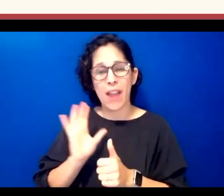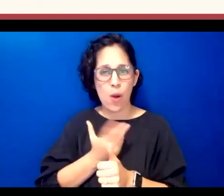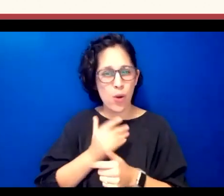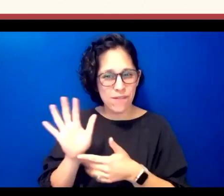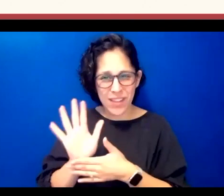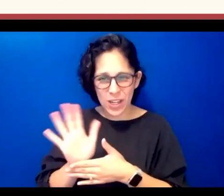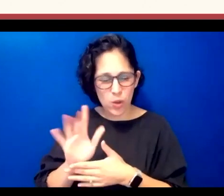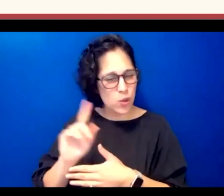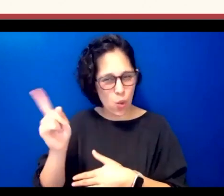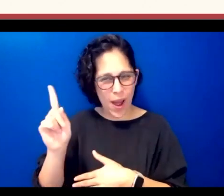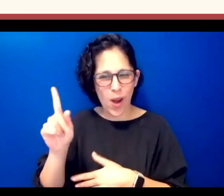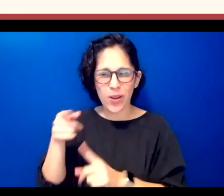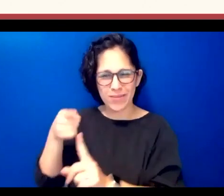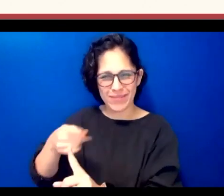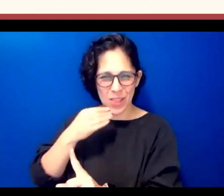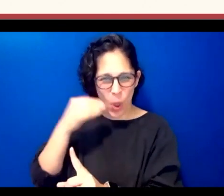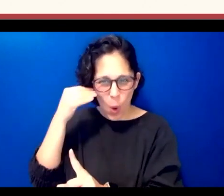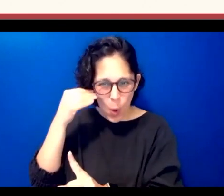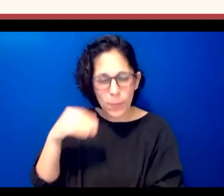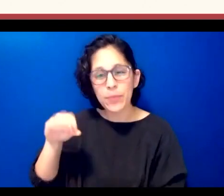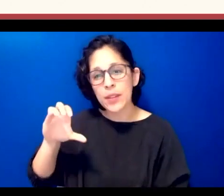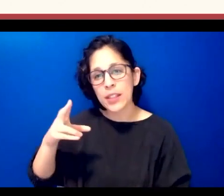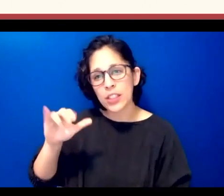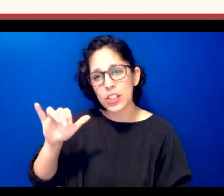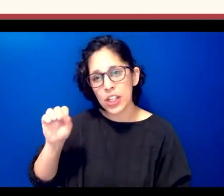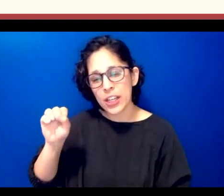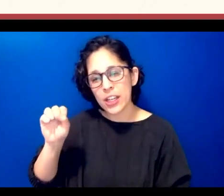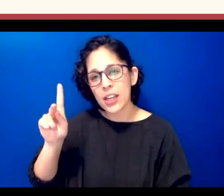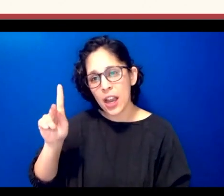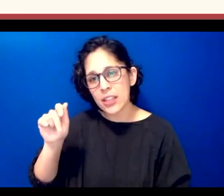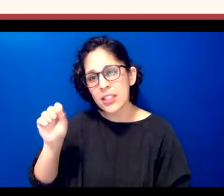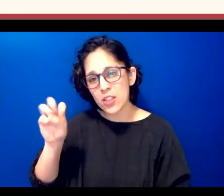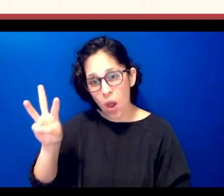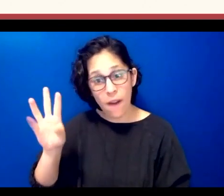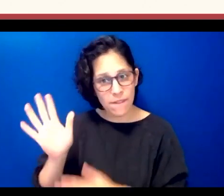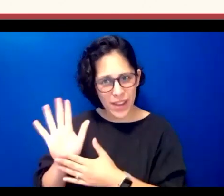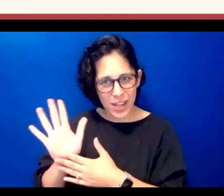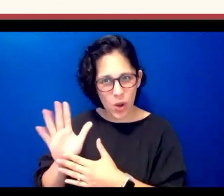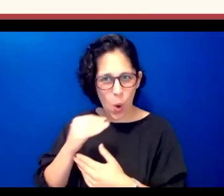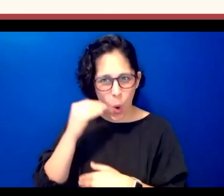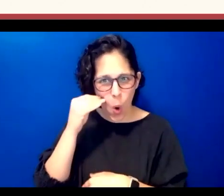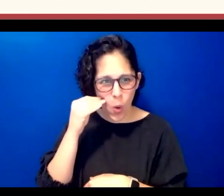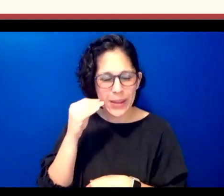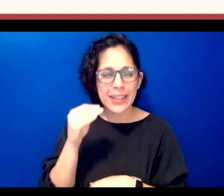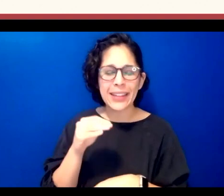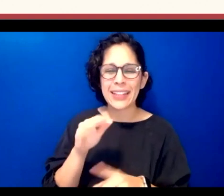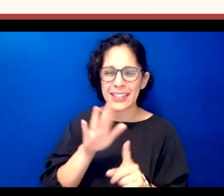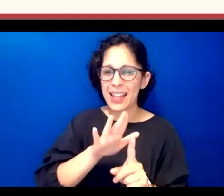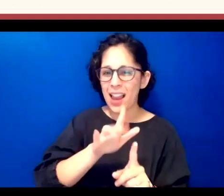the Chickasaw family home that was featured in the videos is actually Lokosh's old